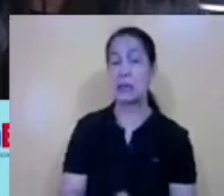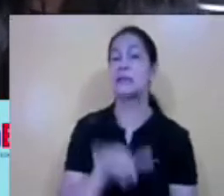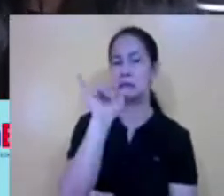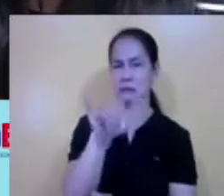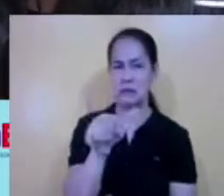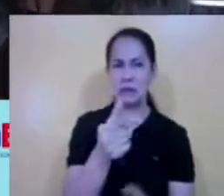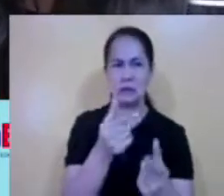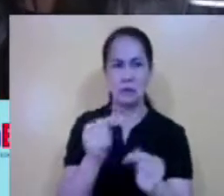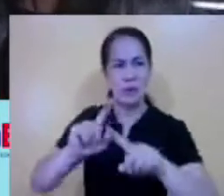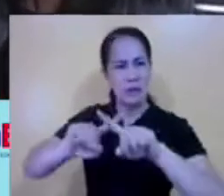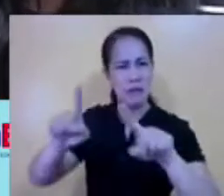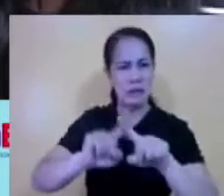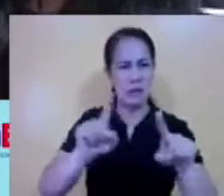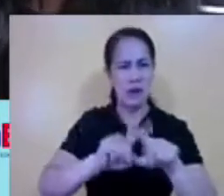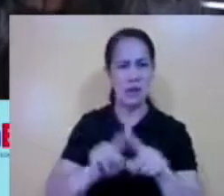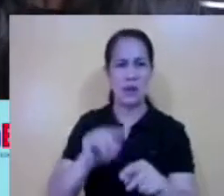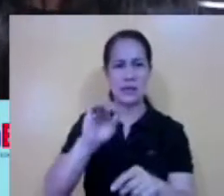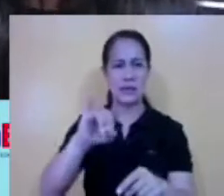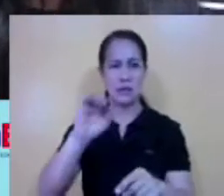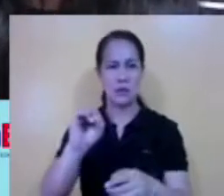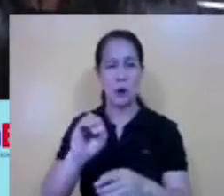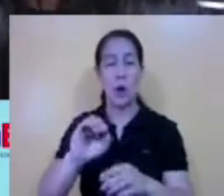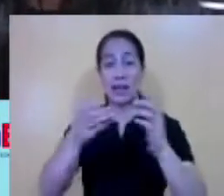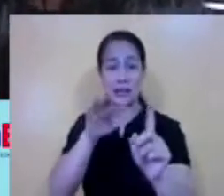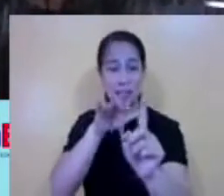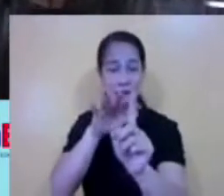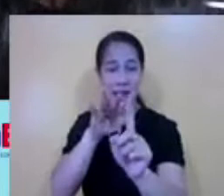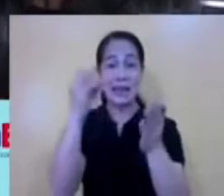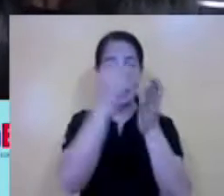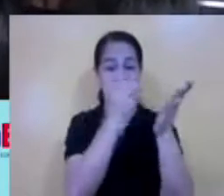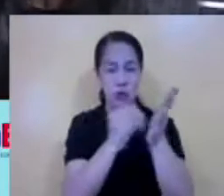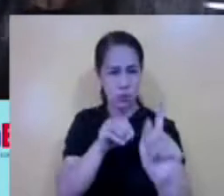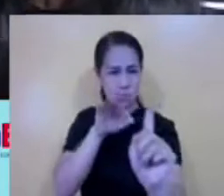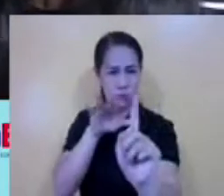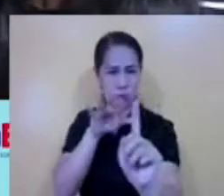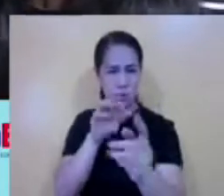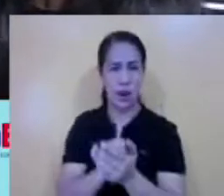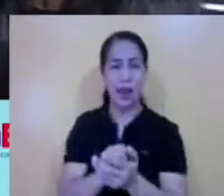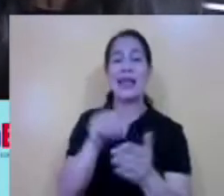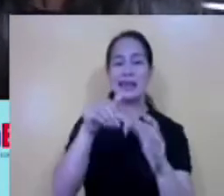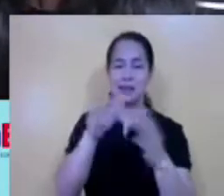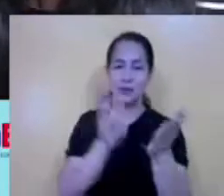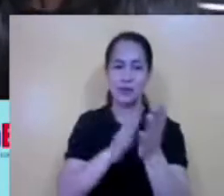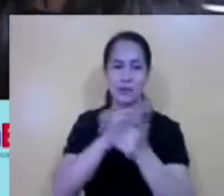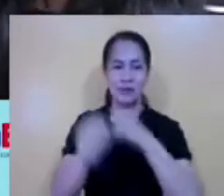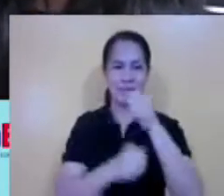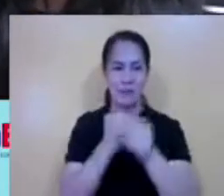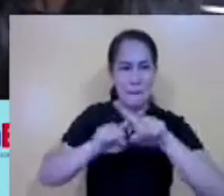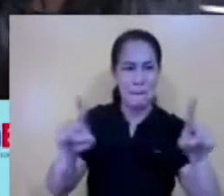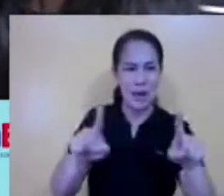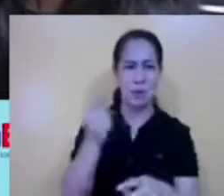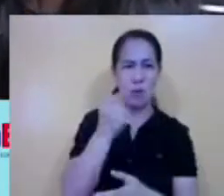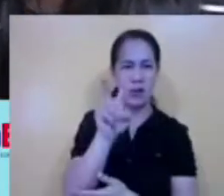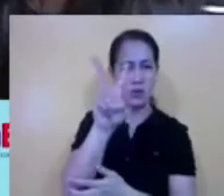classroom observable indicators to be observed for this school year. Nevertheless, only 2 COTs are